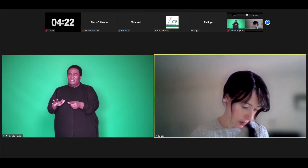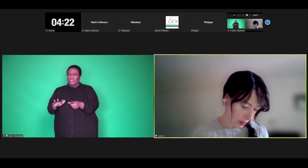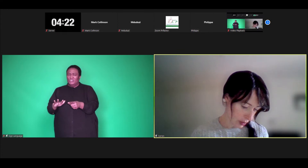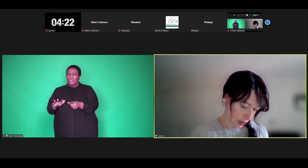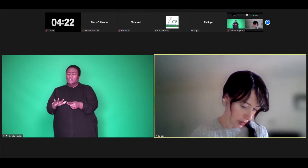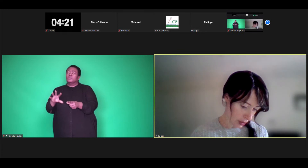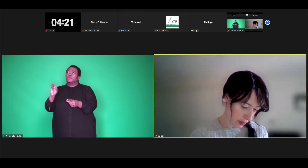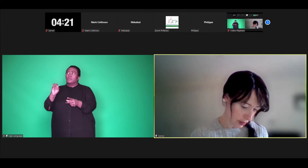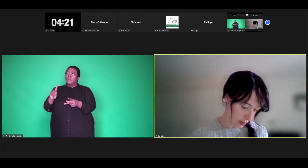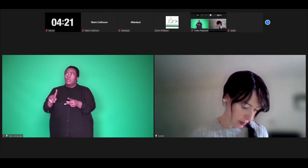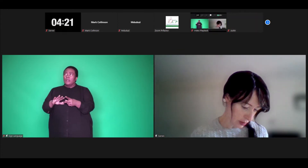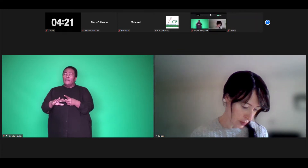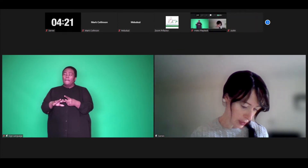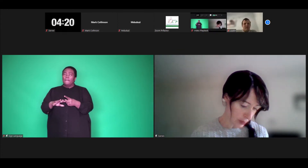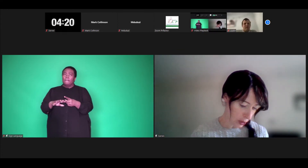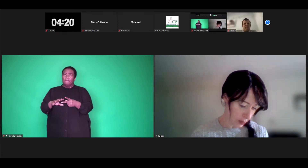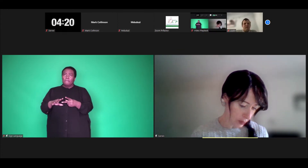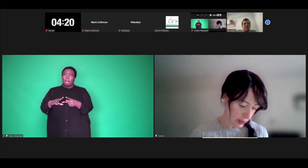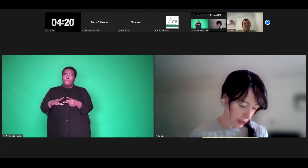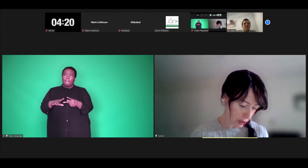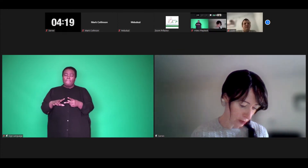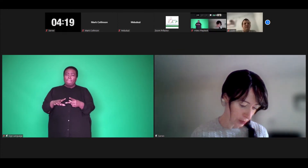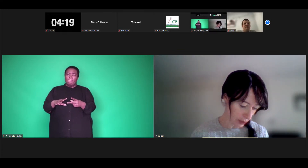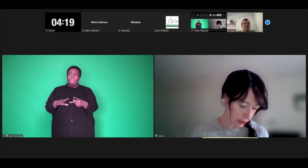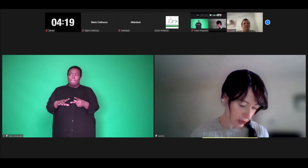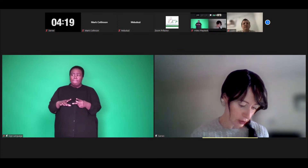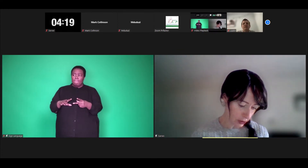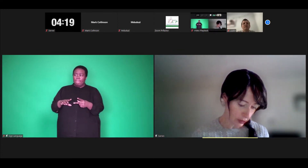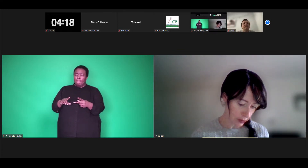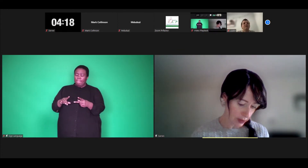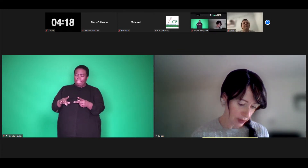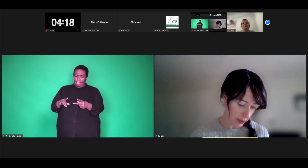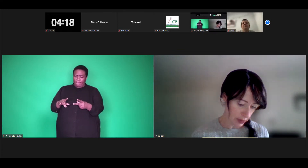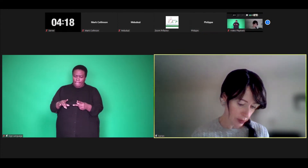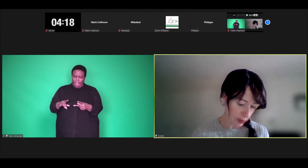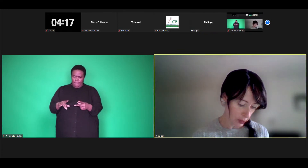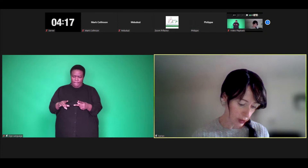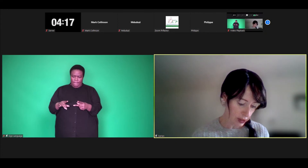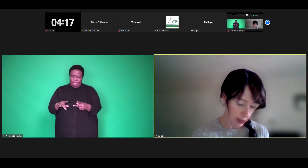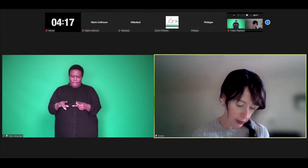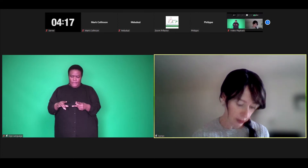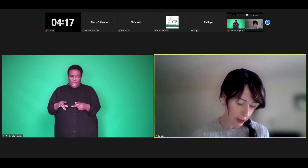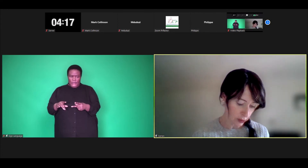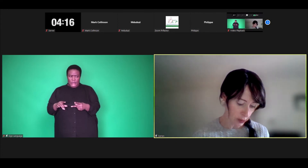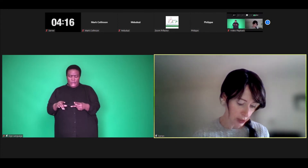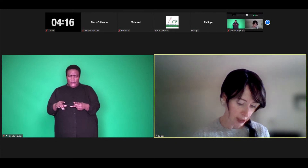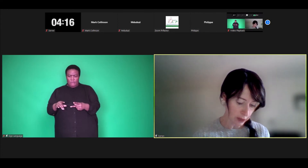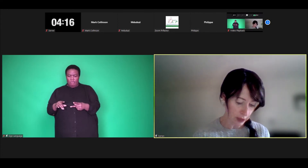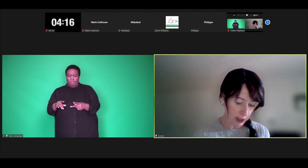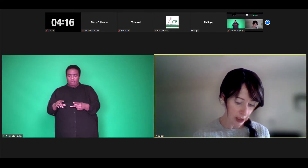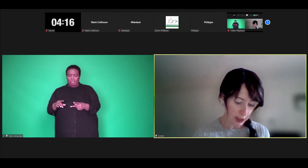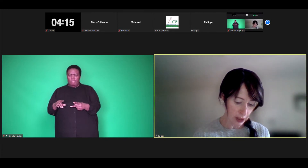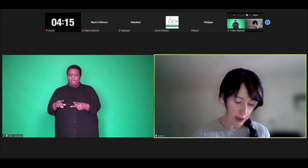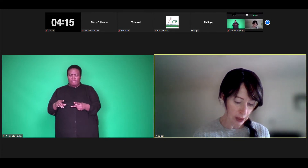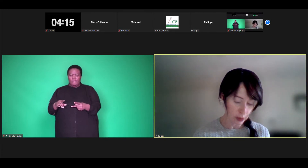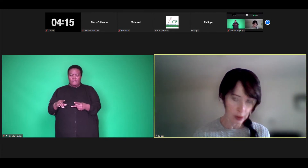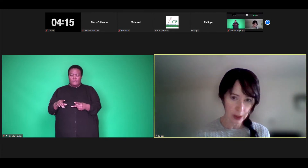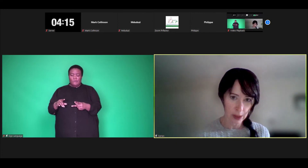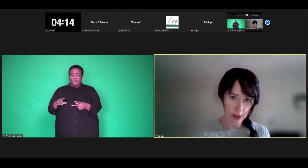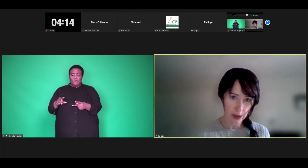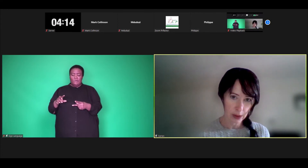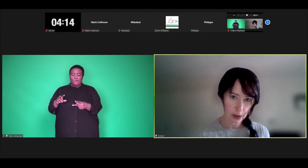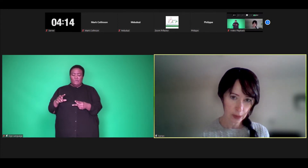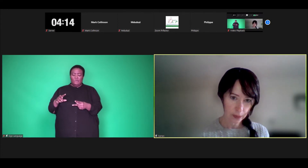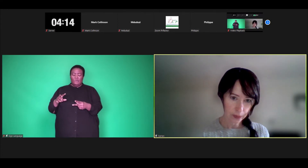Okay. Or maybe the last but one. Growth of slums with worse health and reproductive indicators than